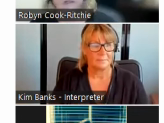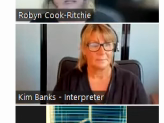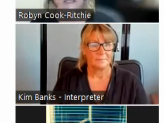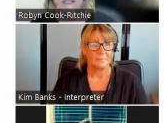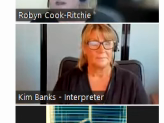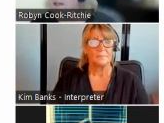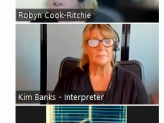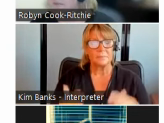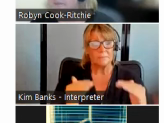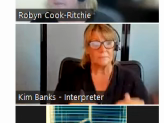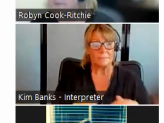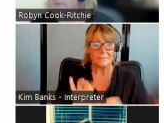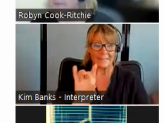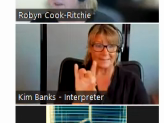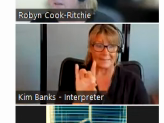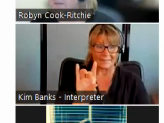So next slide.